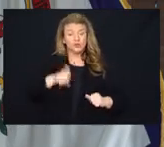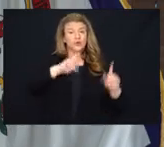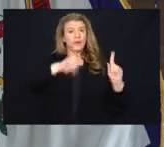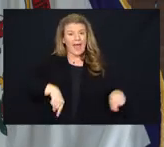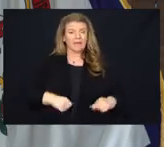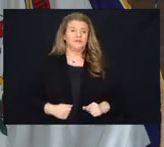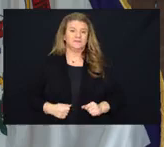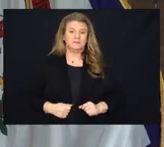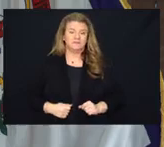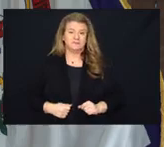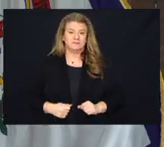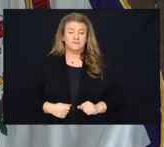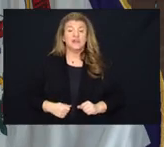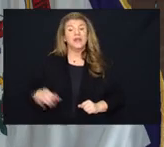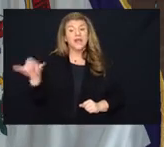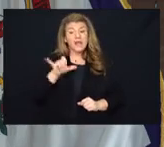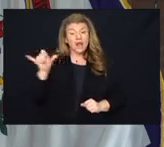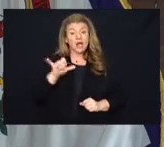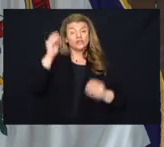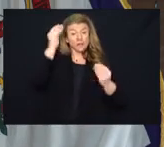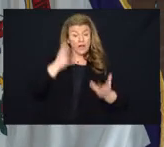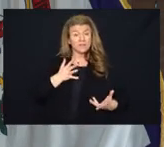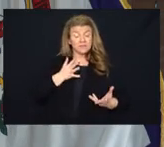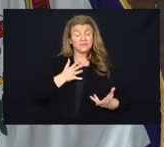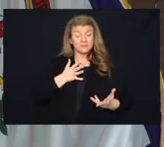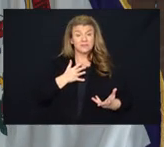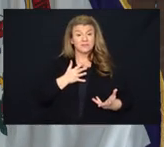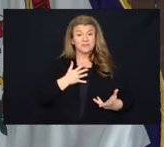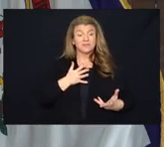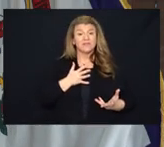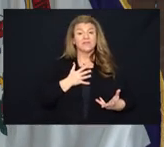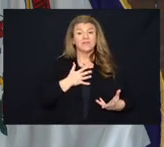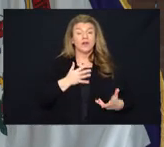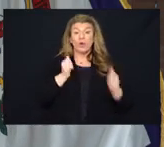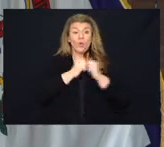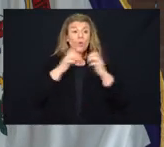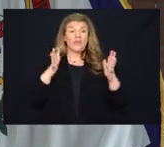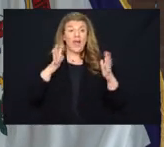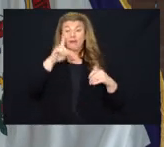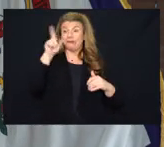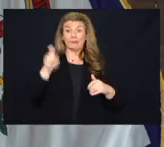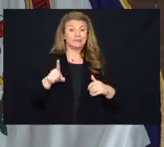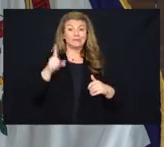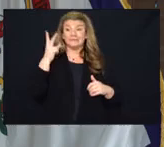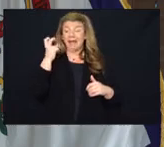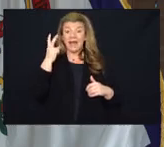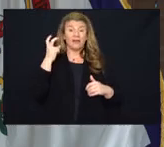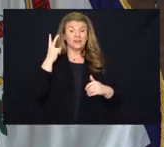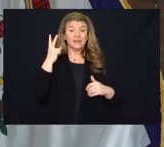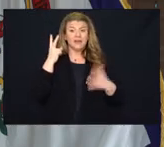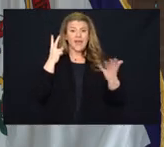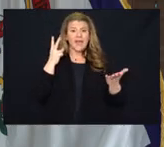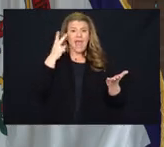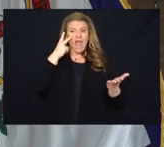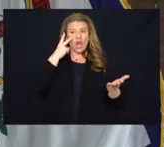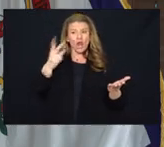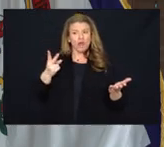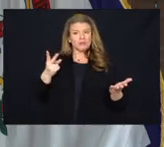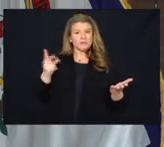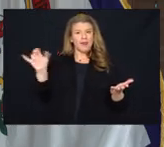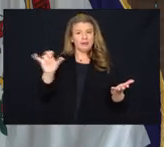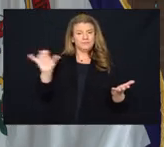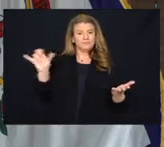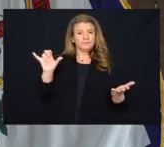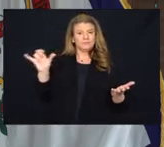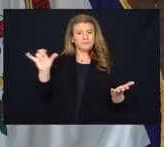react. We also can tell you without any question, it looks, at least to me,